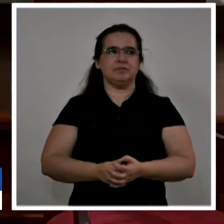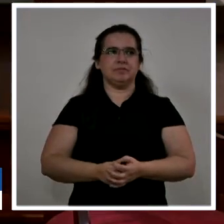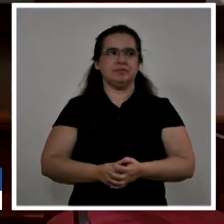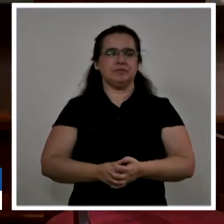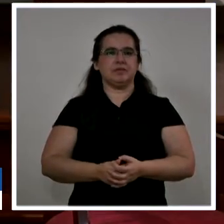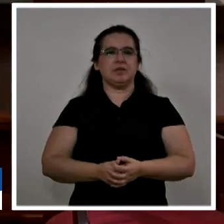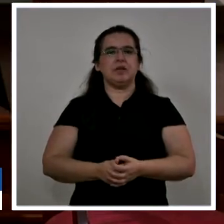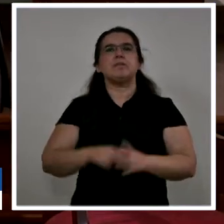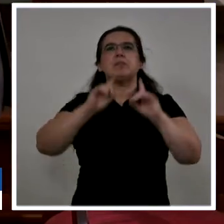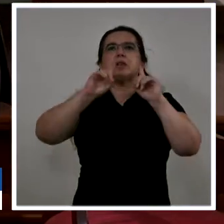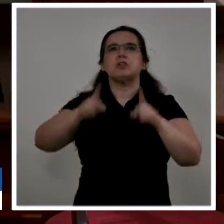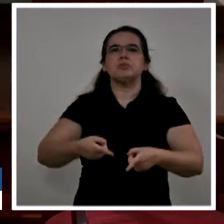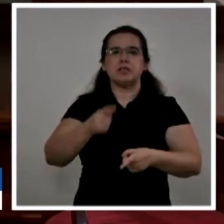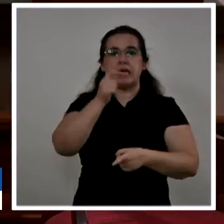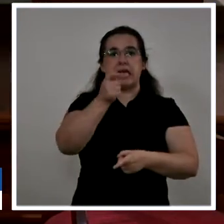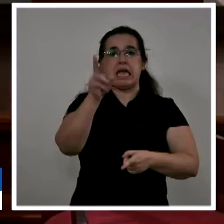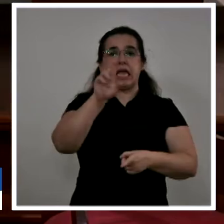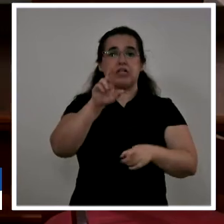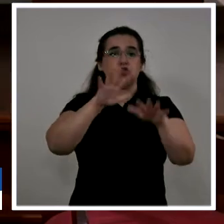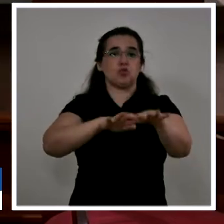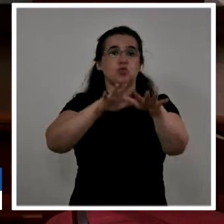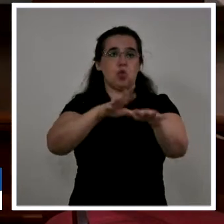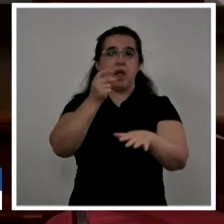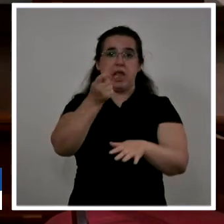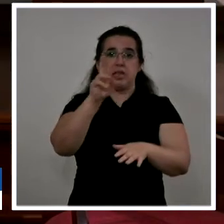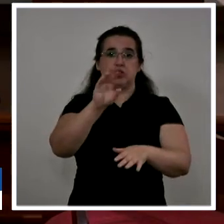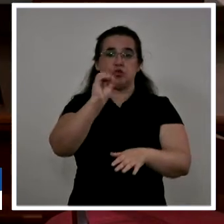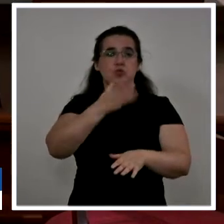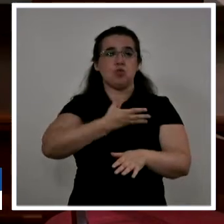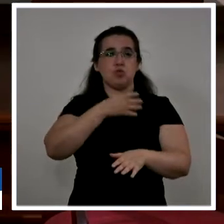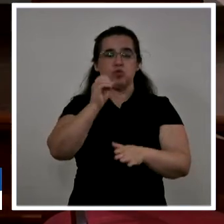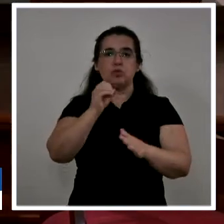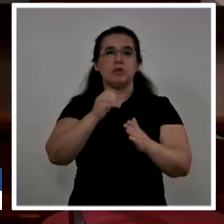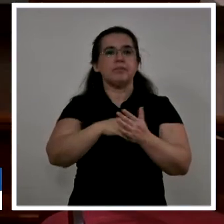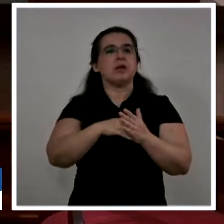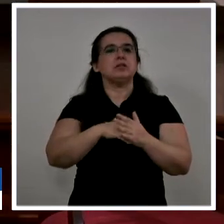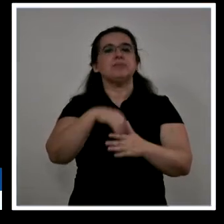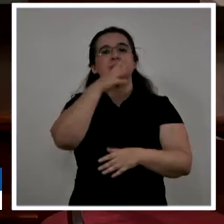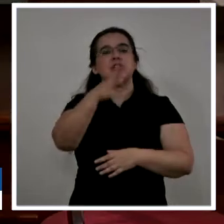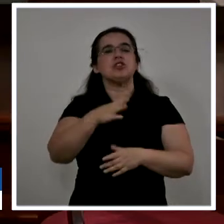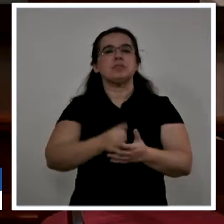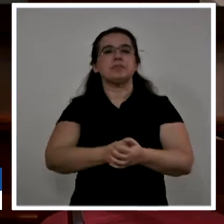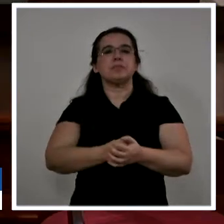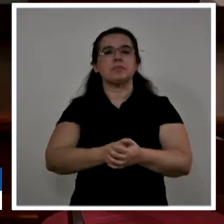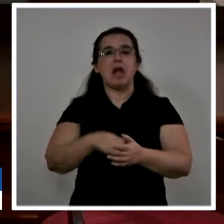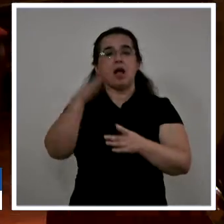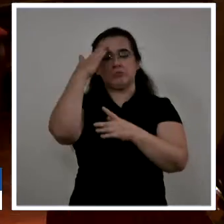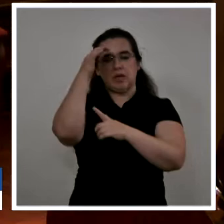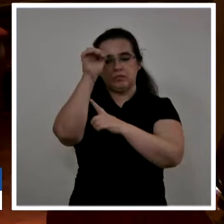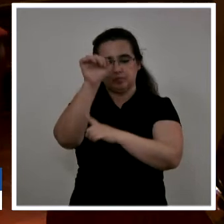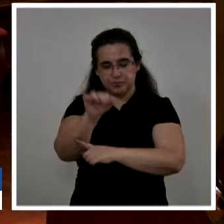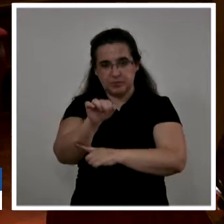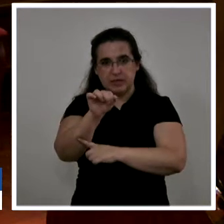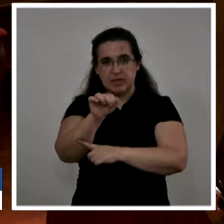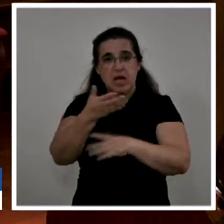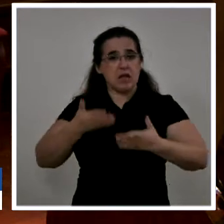just let you read that. Começamos por Êxodo capítulo 20 e versículo 5 e eu vou ler diretamente o português. Diz: Não te encurvarás a elas,